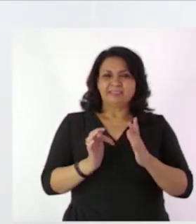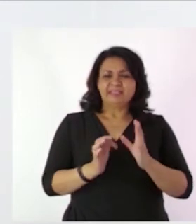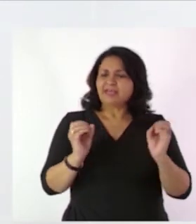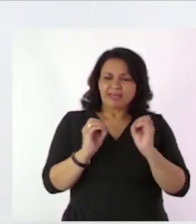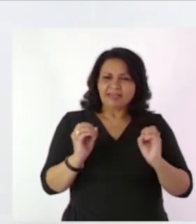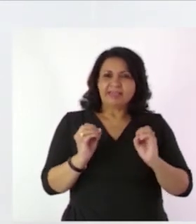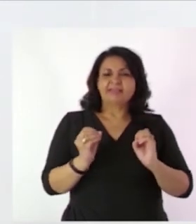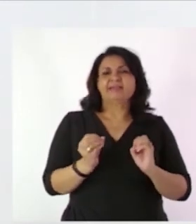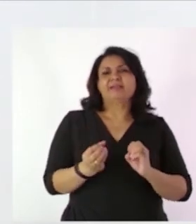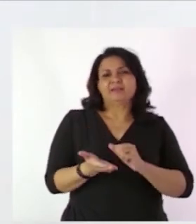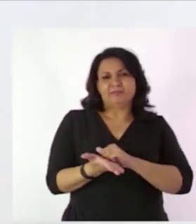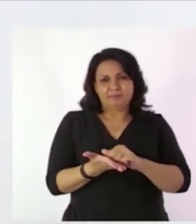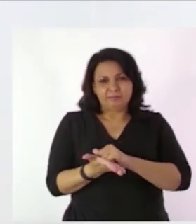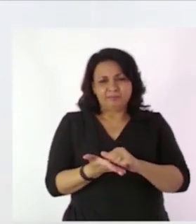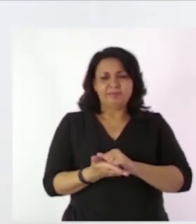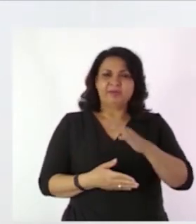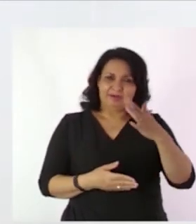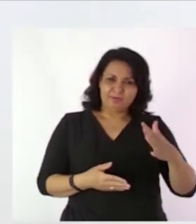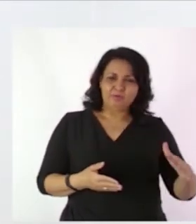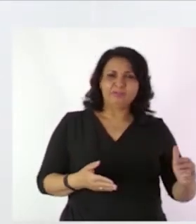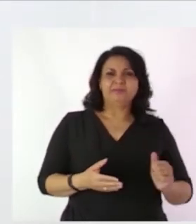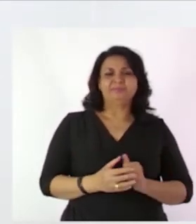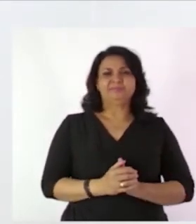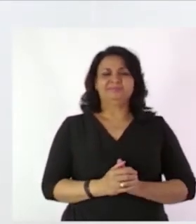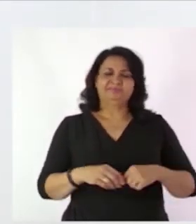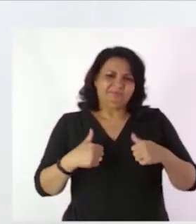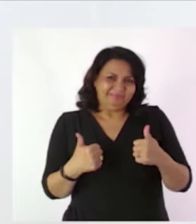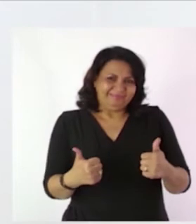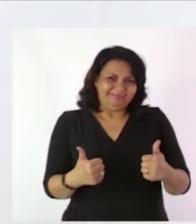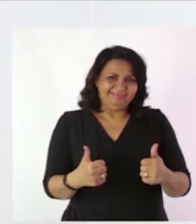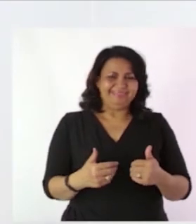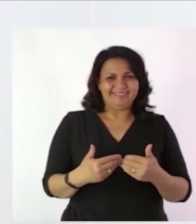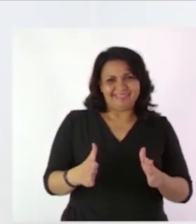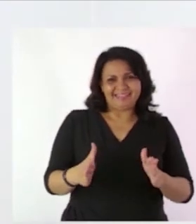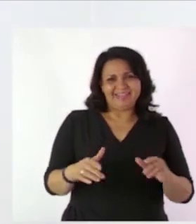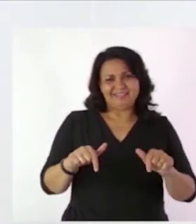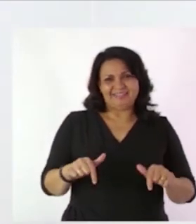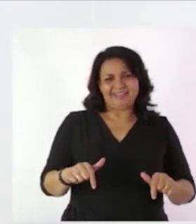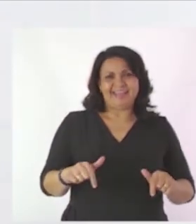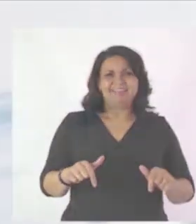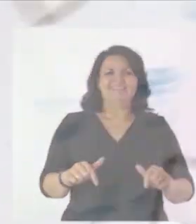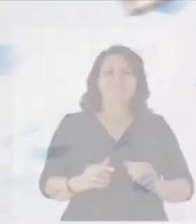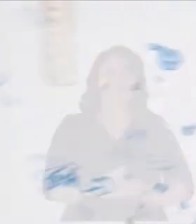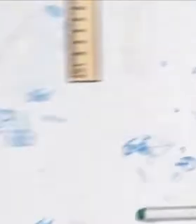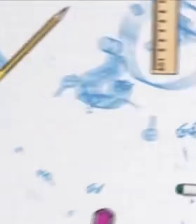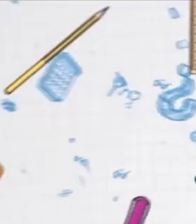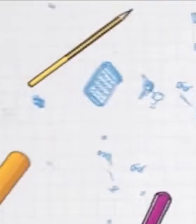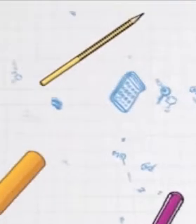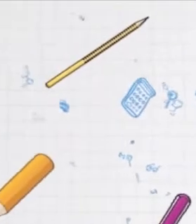use soap and running water. Good job. Let's start with today's lesson.